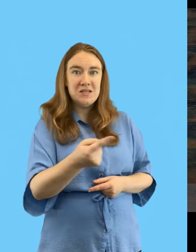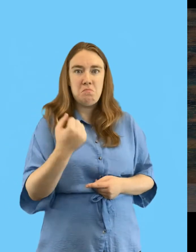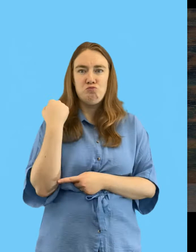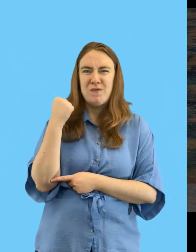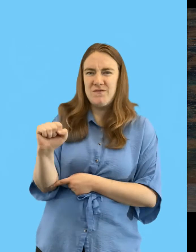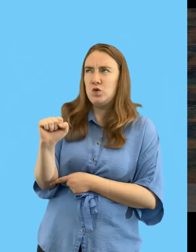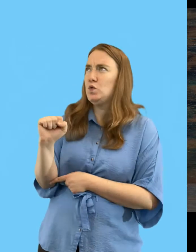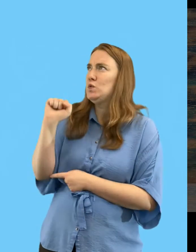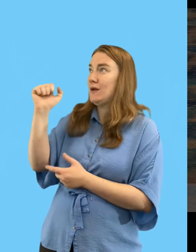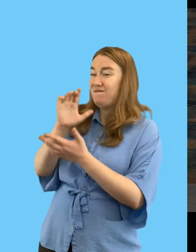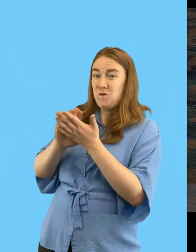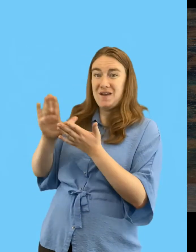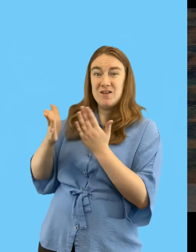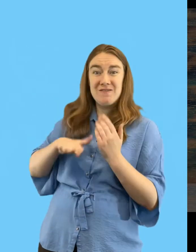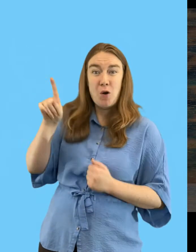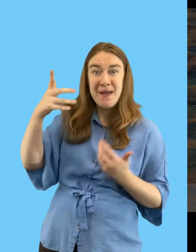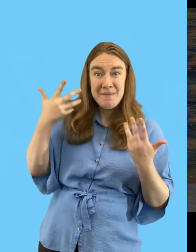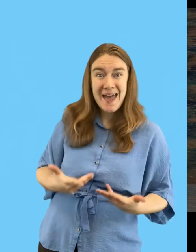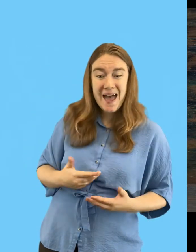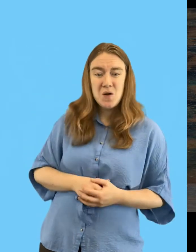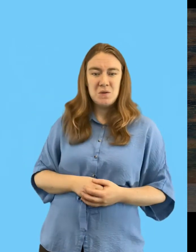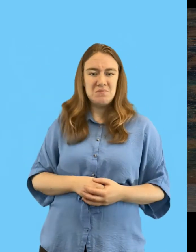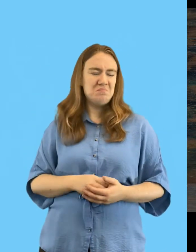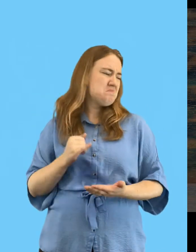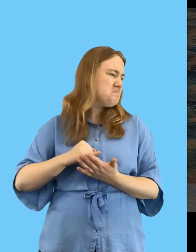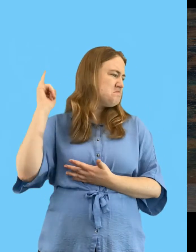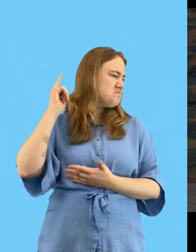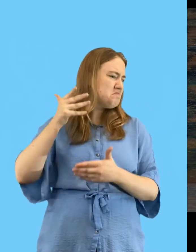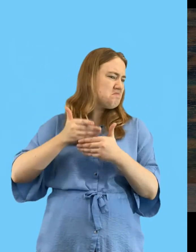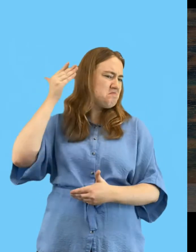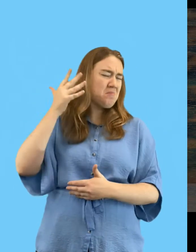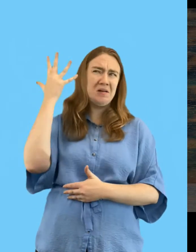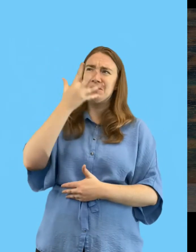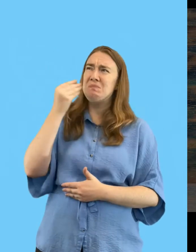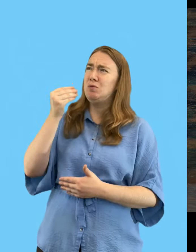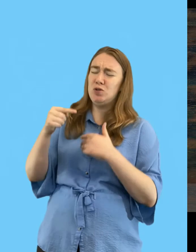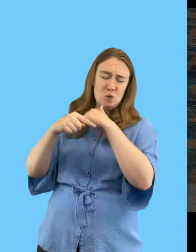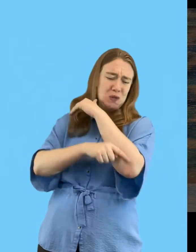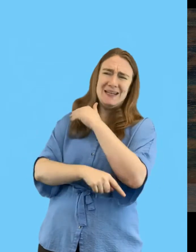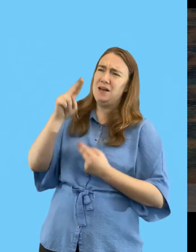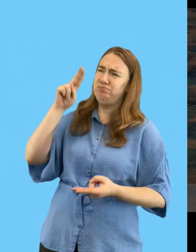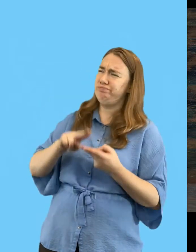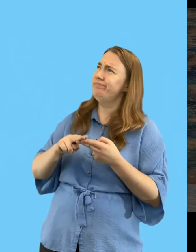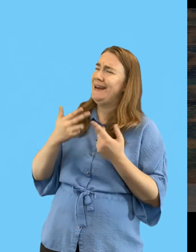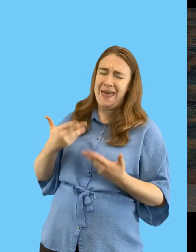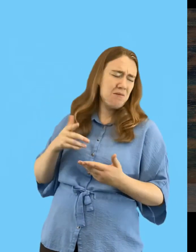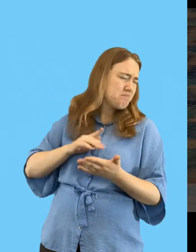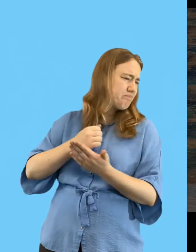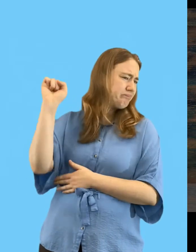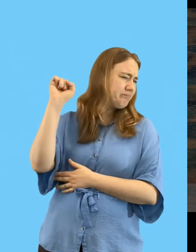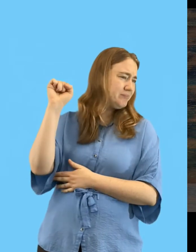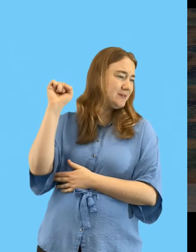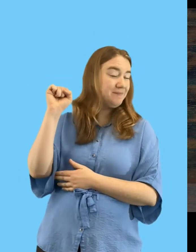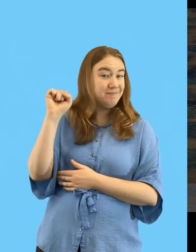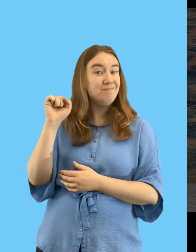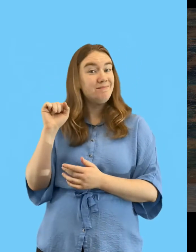of forgiveness now, to all those who spurn his offer of spiritual debt relief now, well,